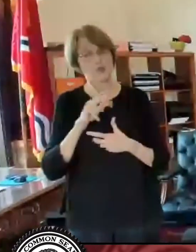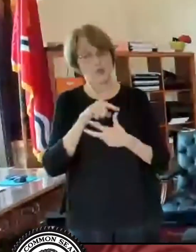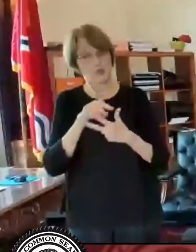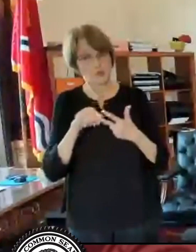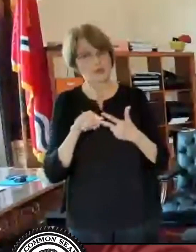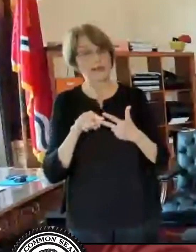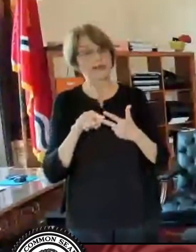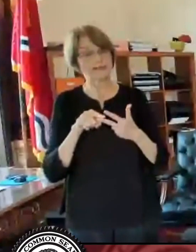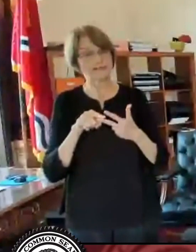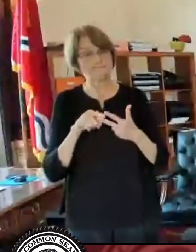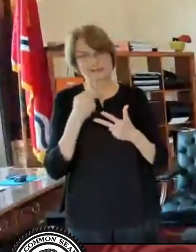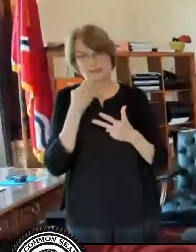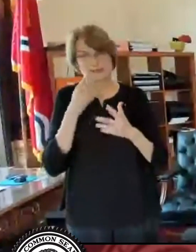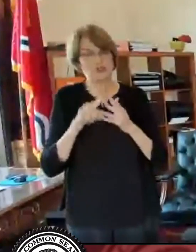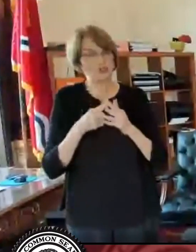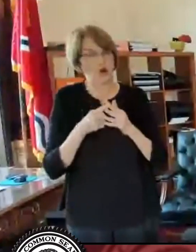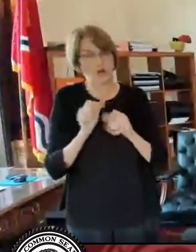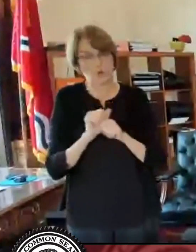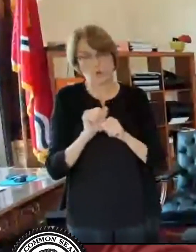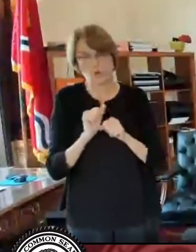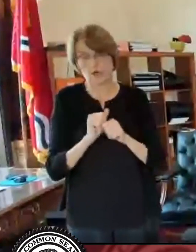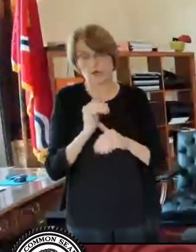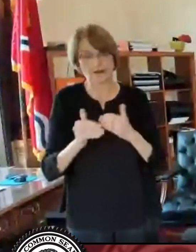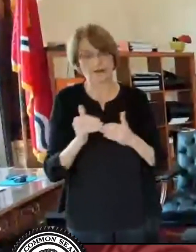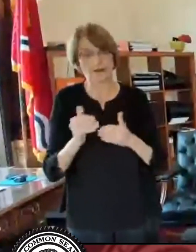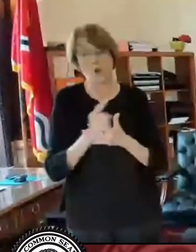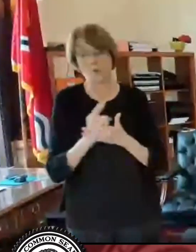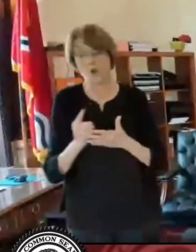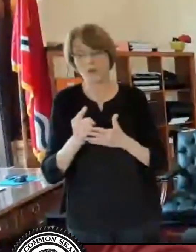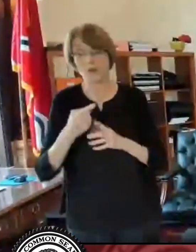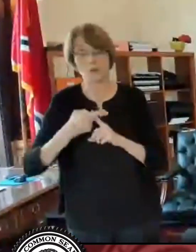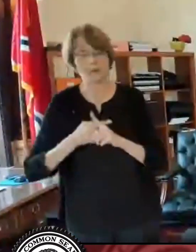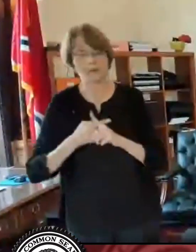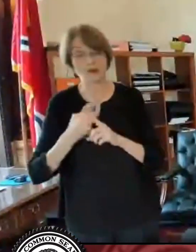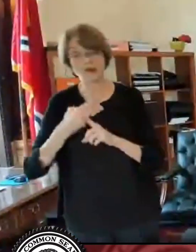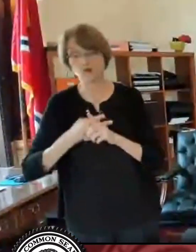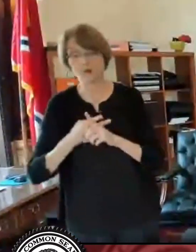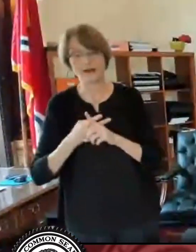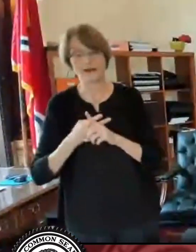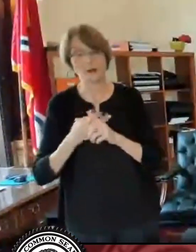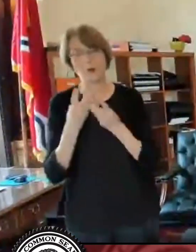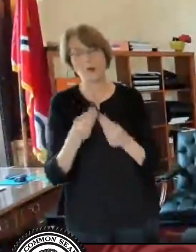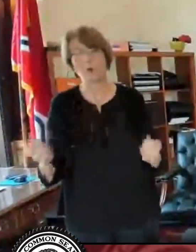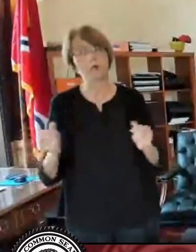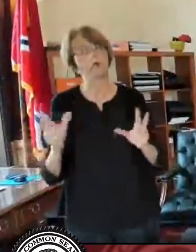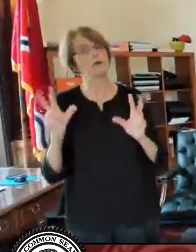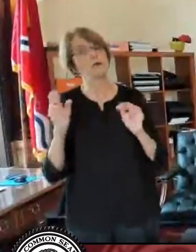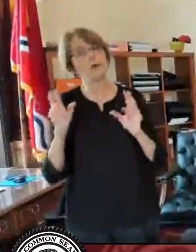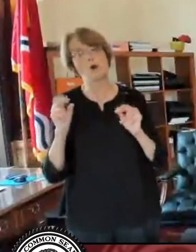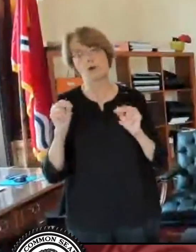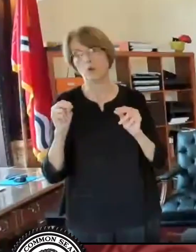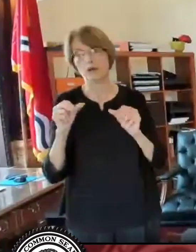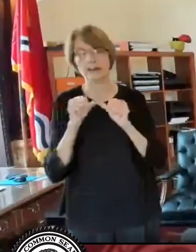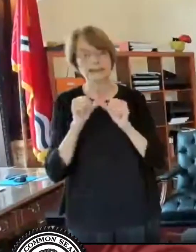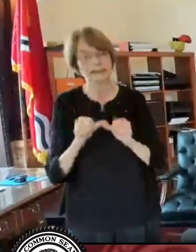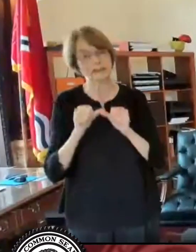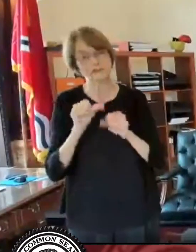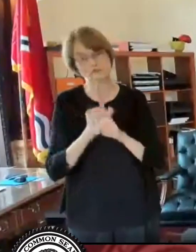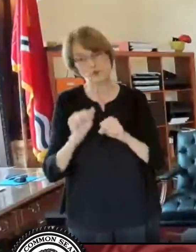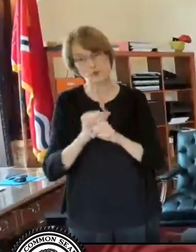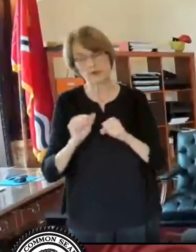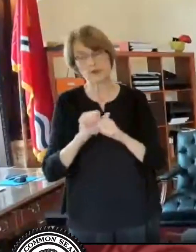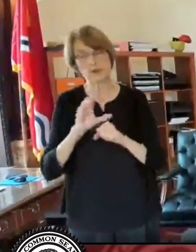very early stages. You know, you don't just do this for a week or a month or even 2 months. You got to keep at this. So